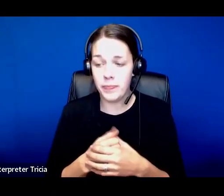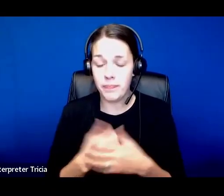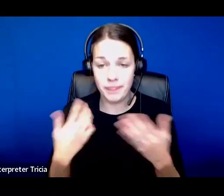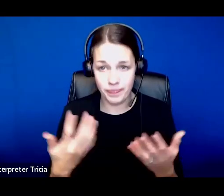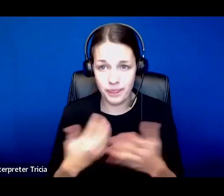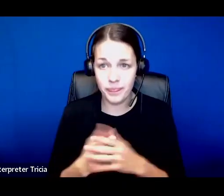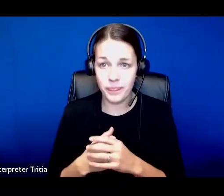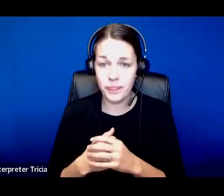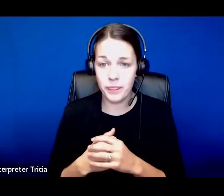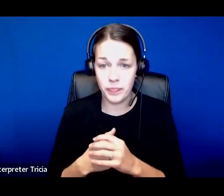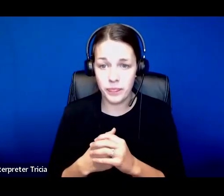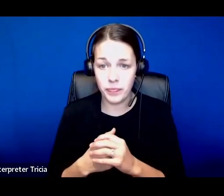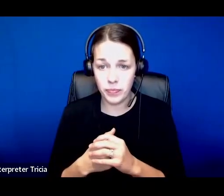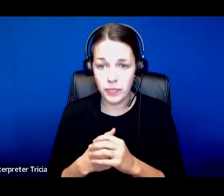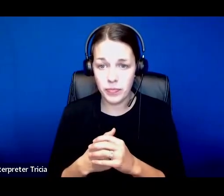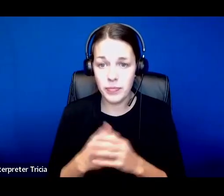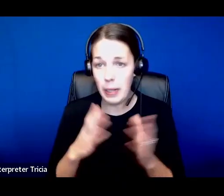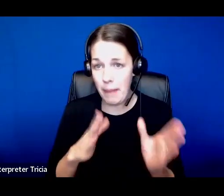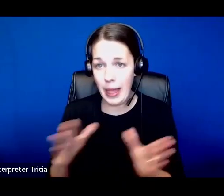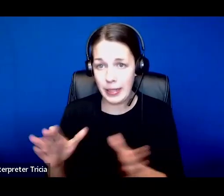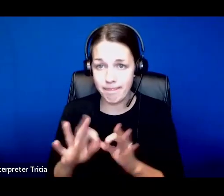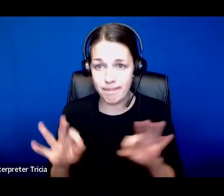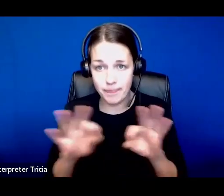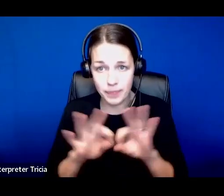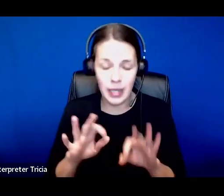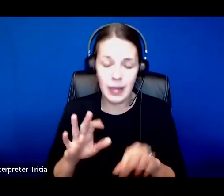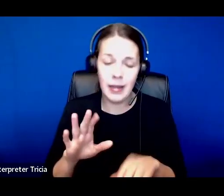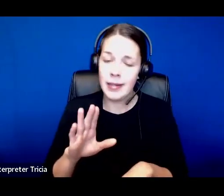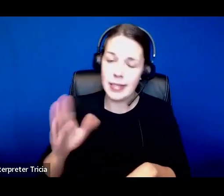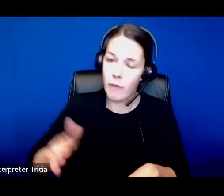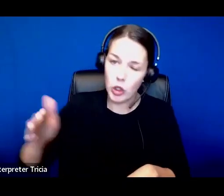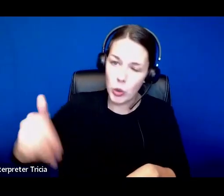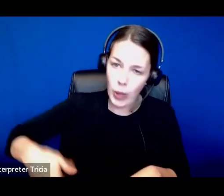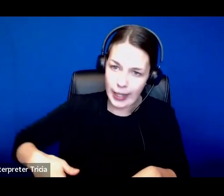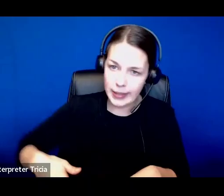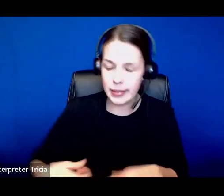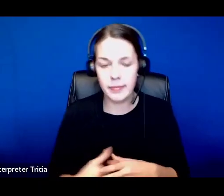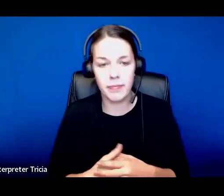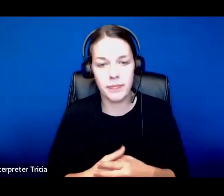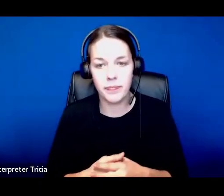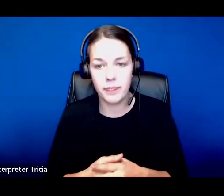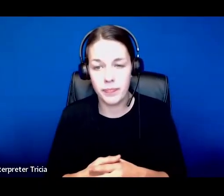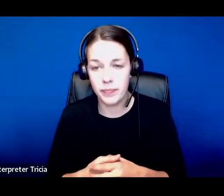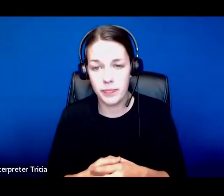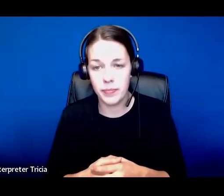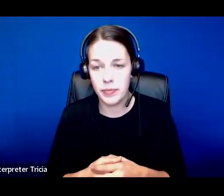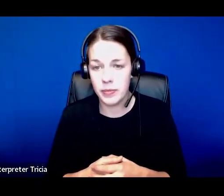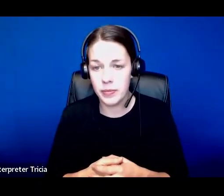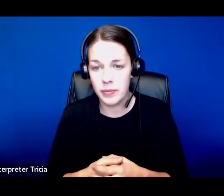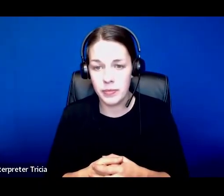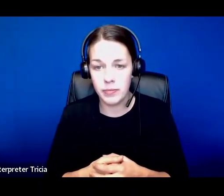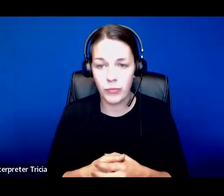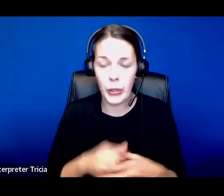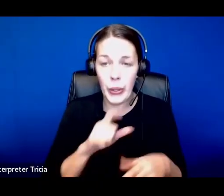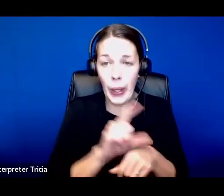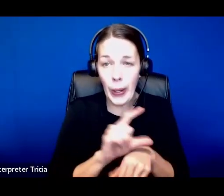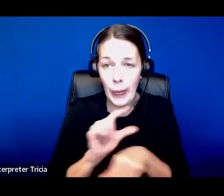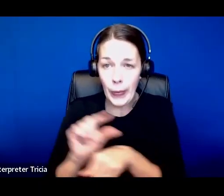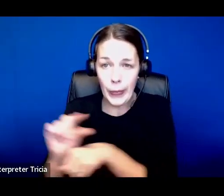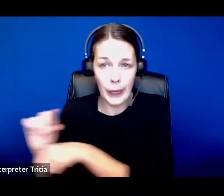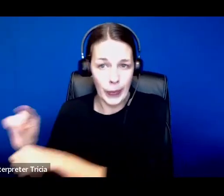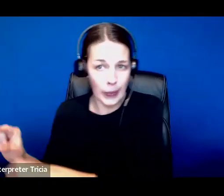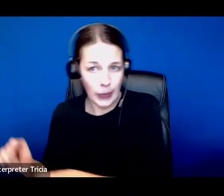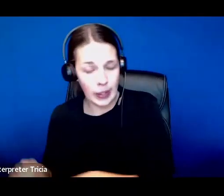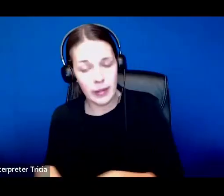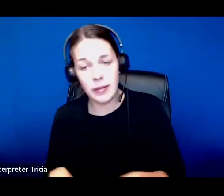So do planning. And it's never too late to do. And you can take it by chunks. So